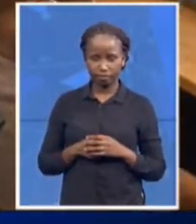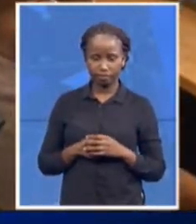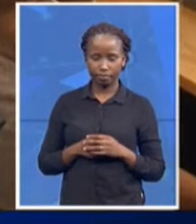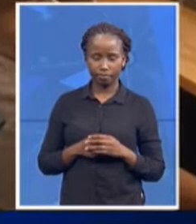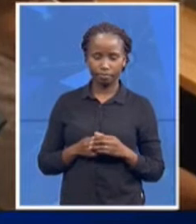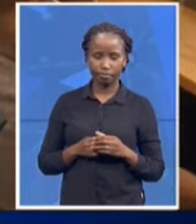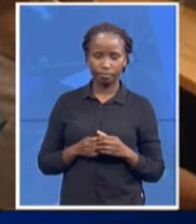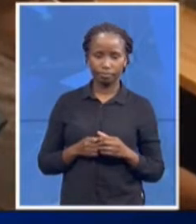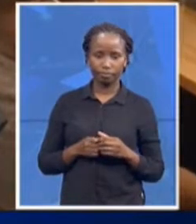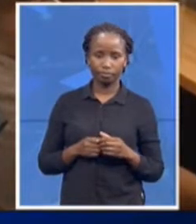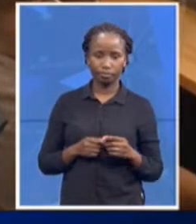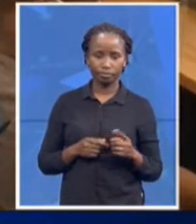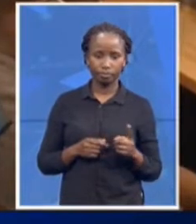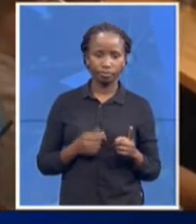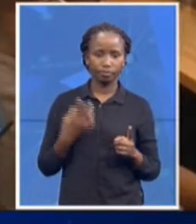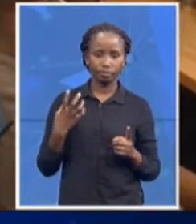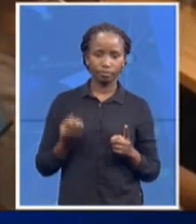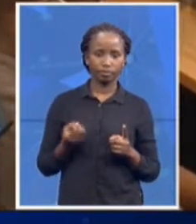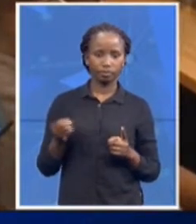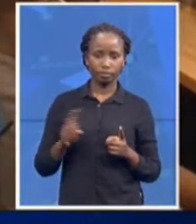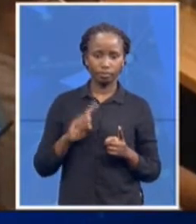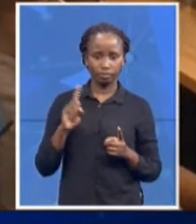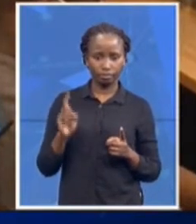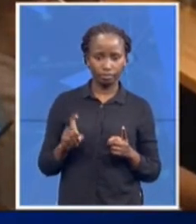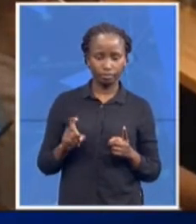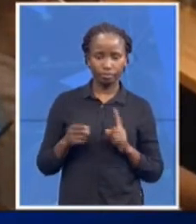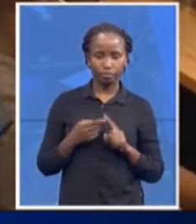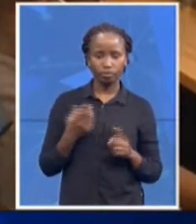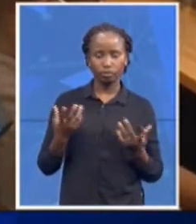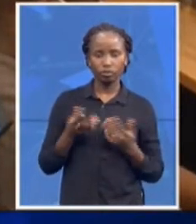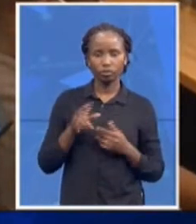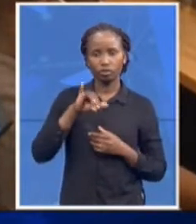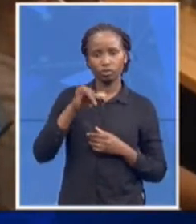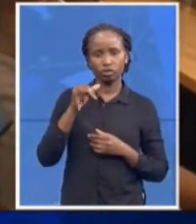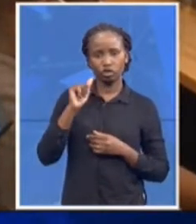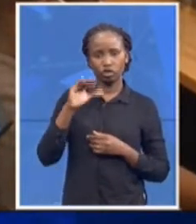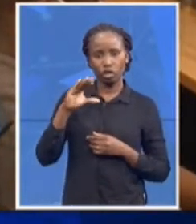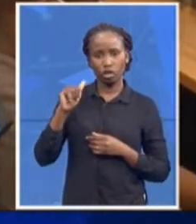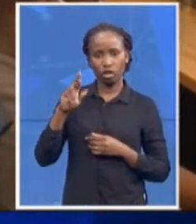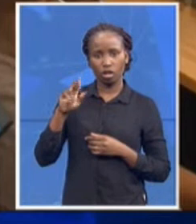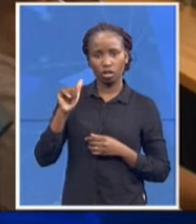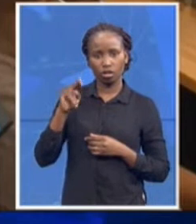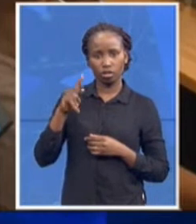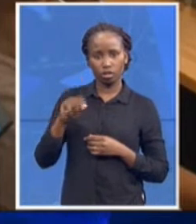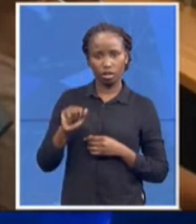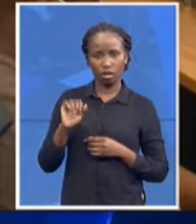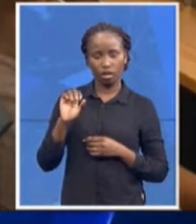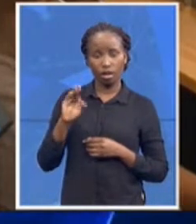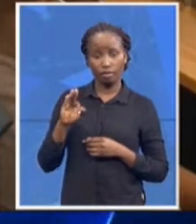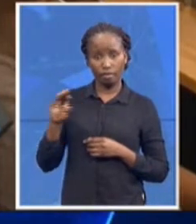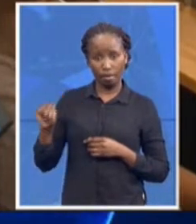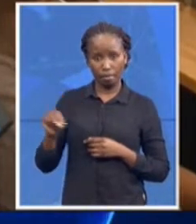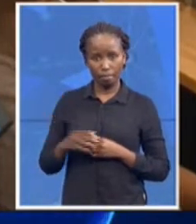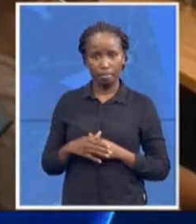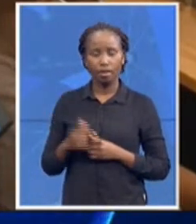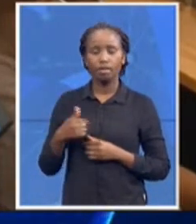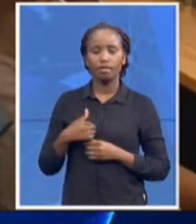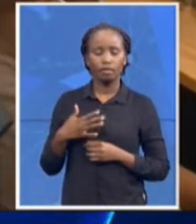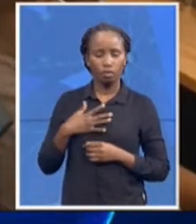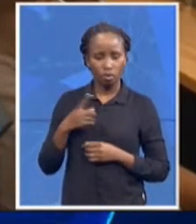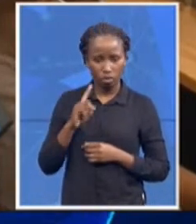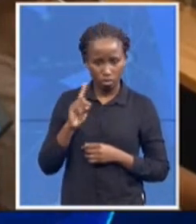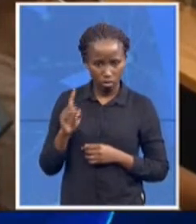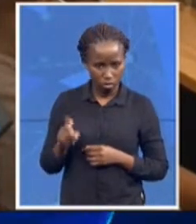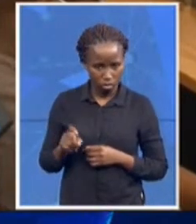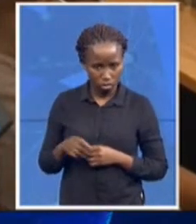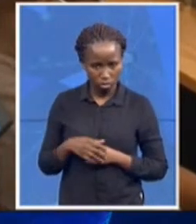from Chakaranda FM. She asked, with the off-allocation that was done,